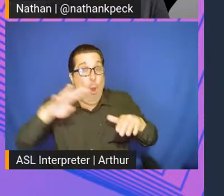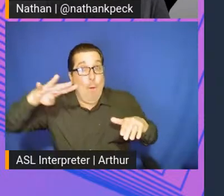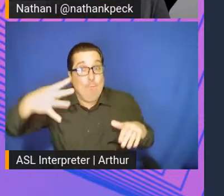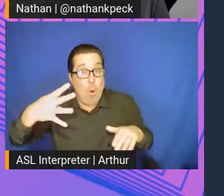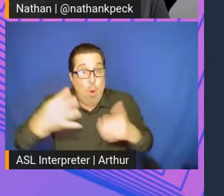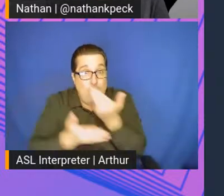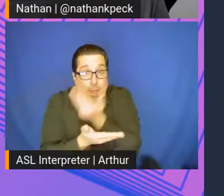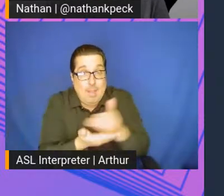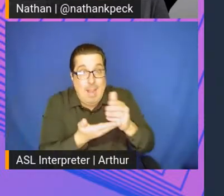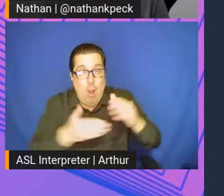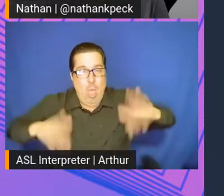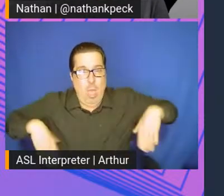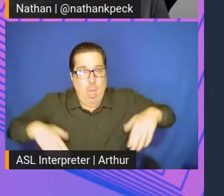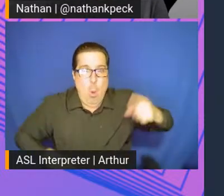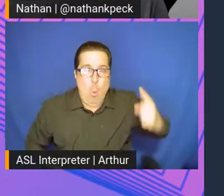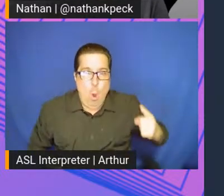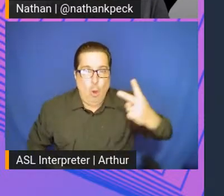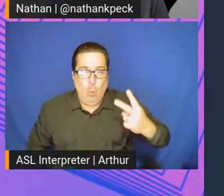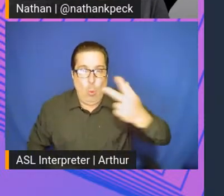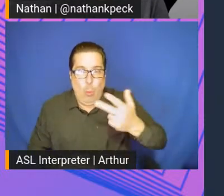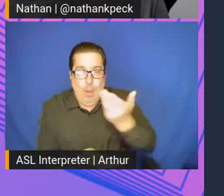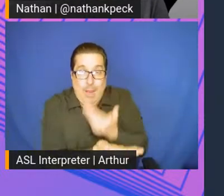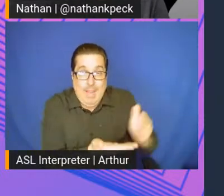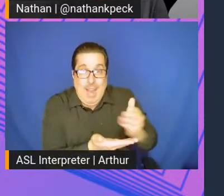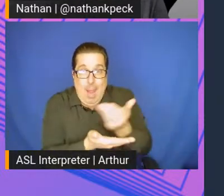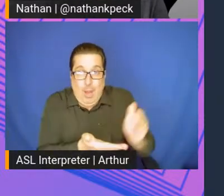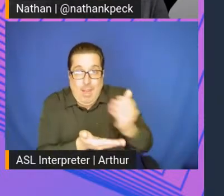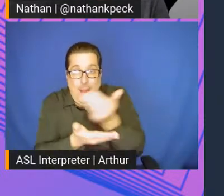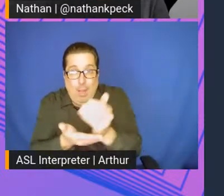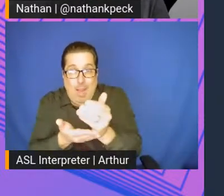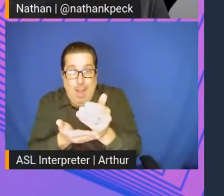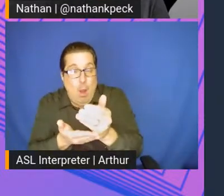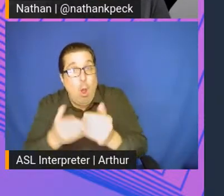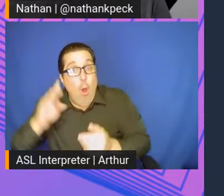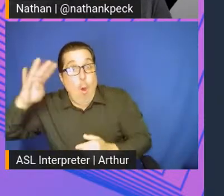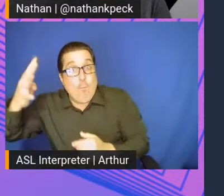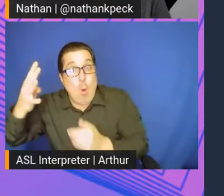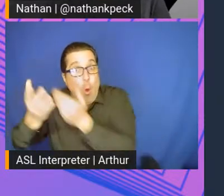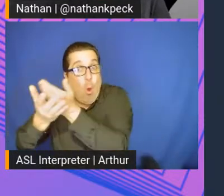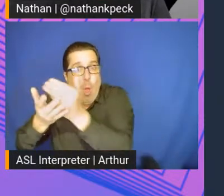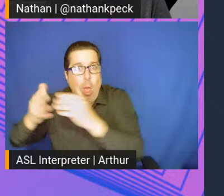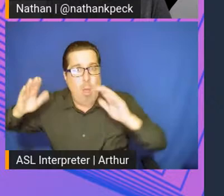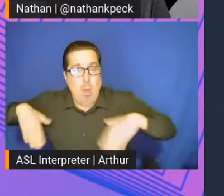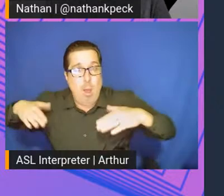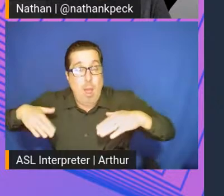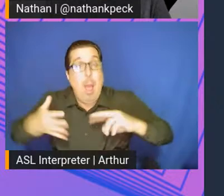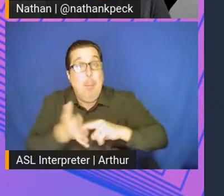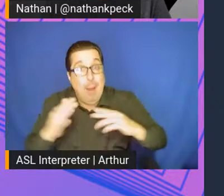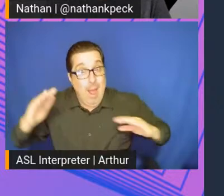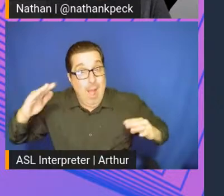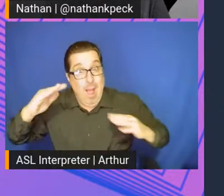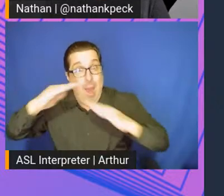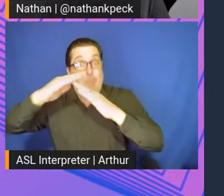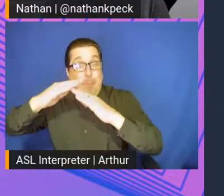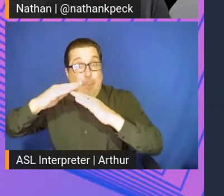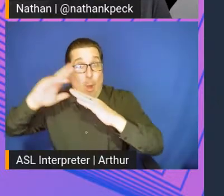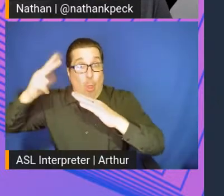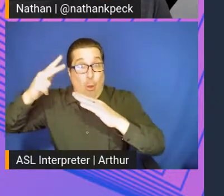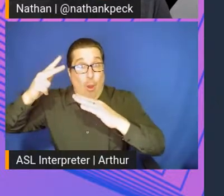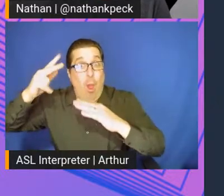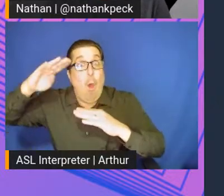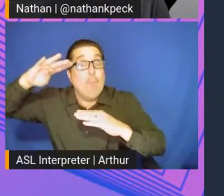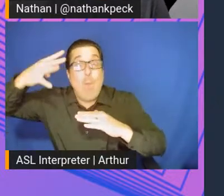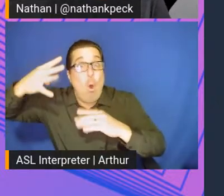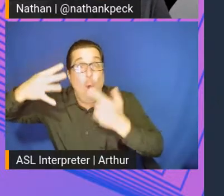overwhelms what those 3 container instances can handle, then any following traffic after that starts to